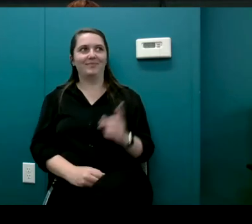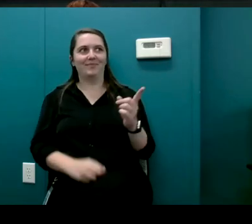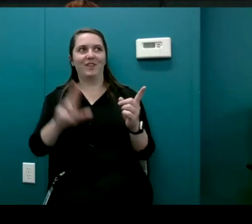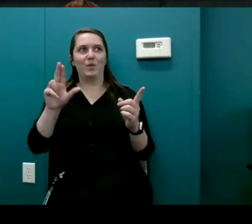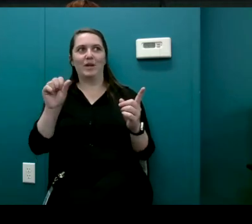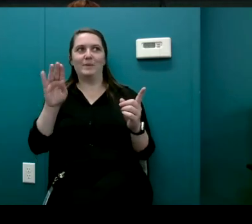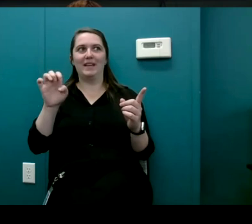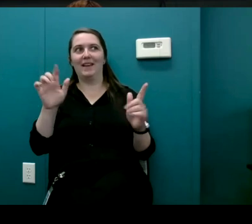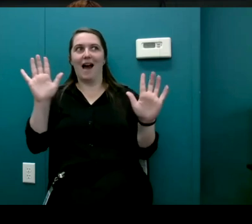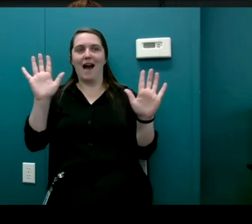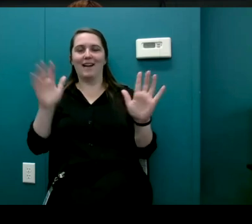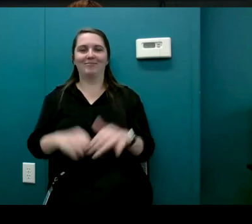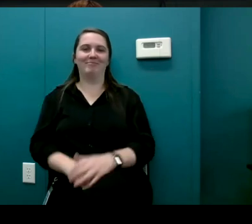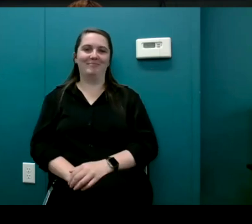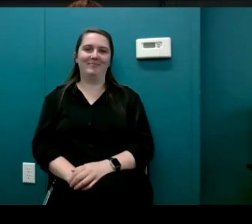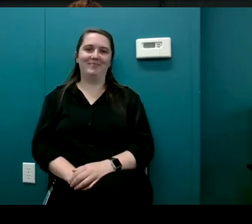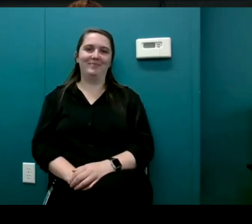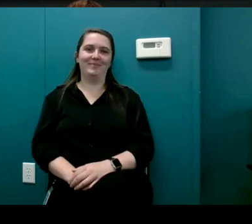USDE.